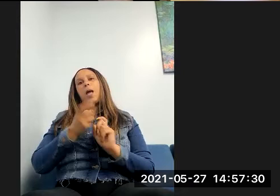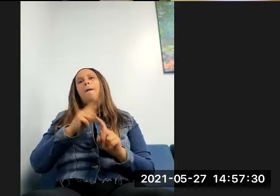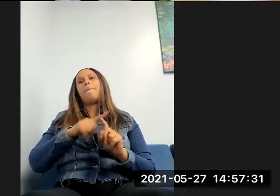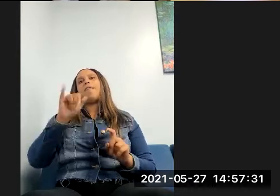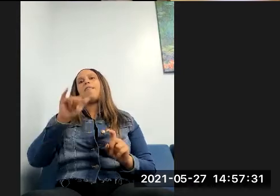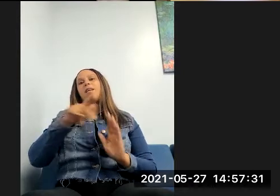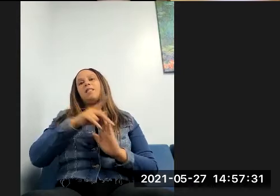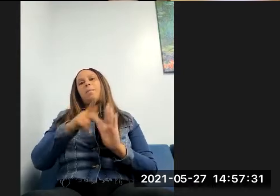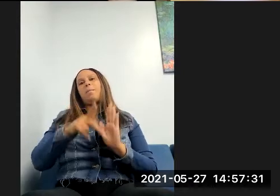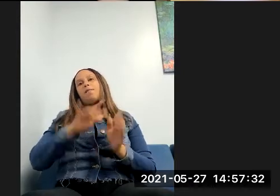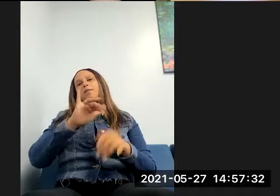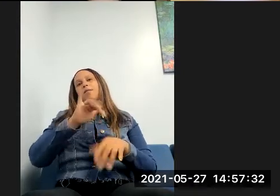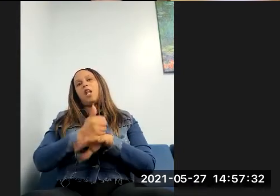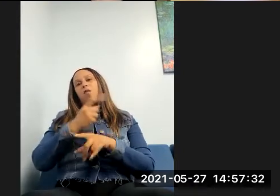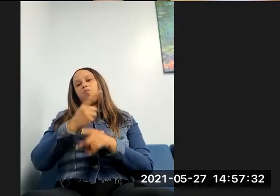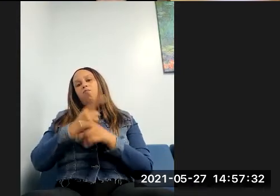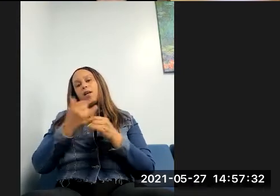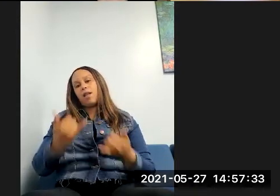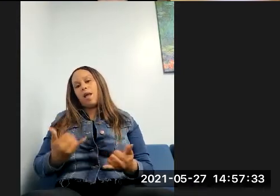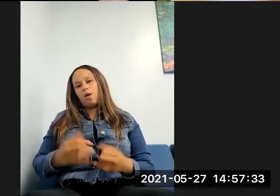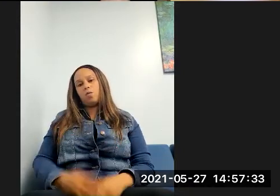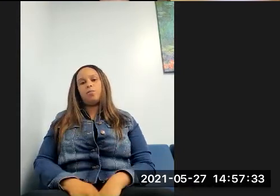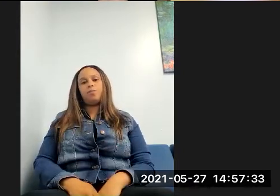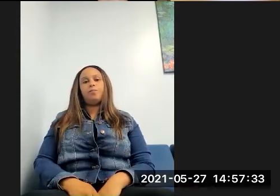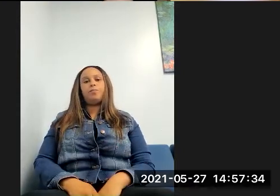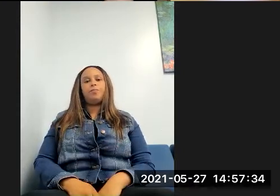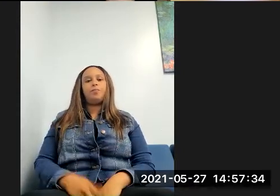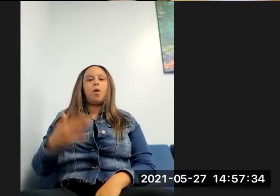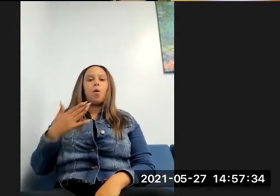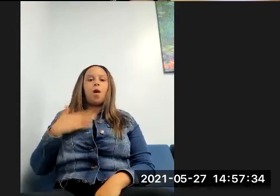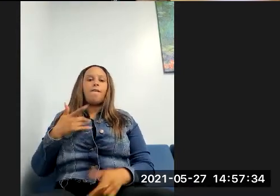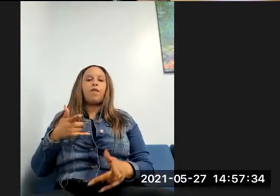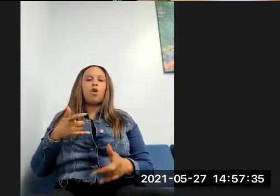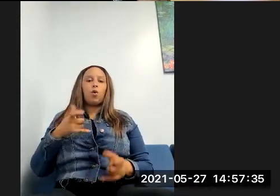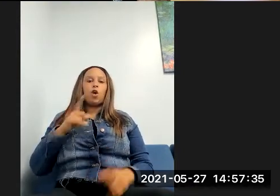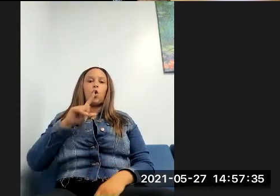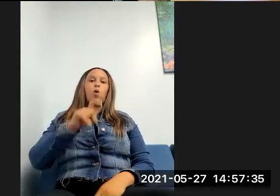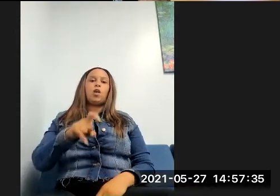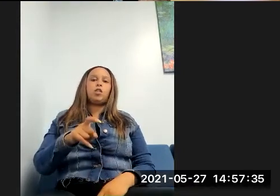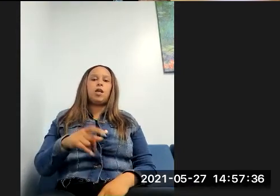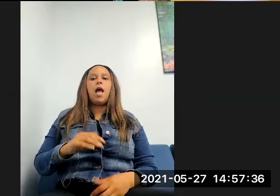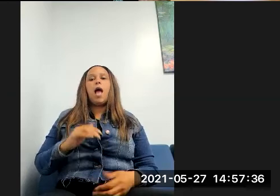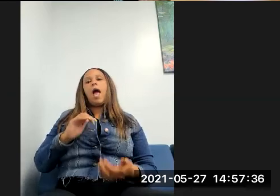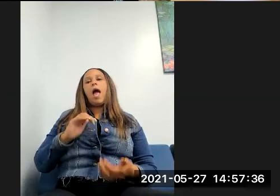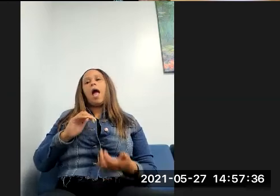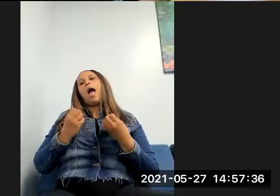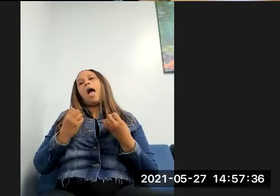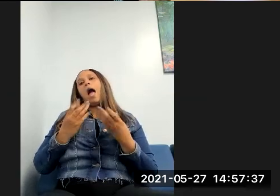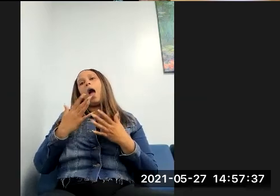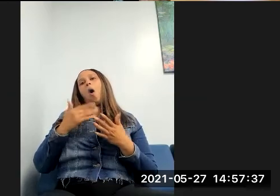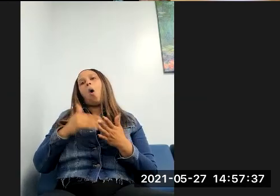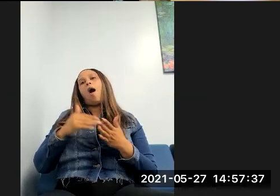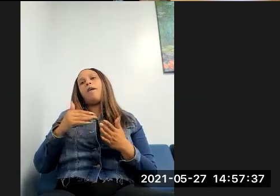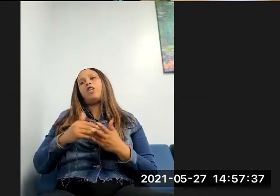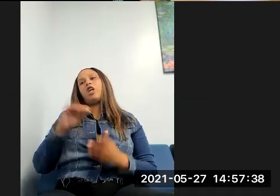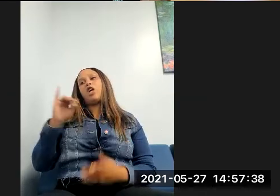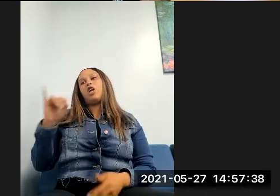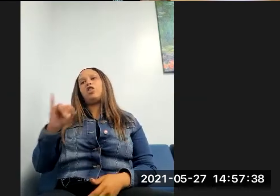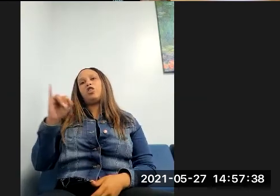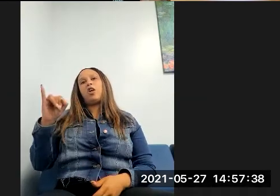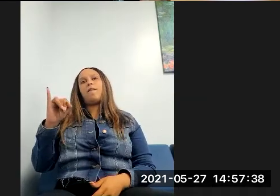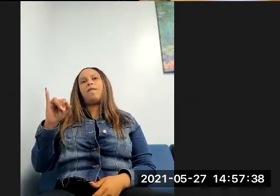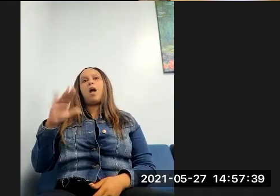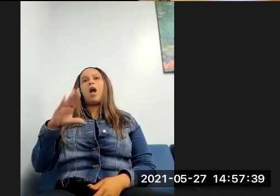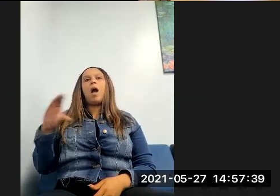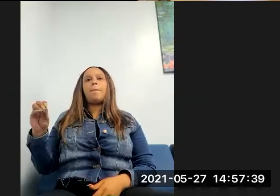now. So I have a quick question. I'm pretty sure I know the answer. That's how often do insurance companies pay for new power chairs?